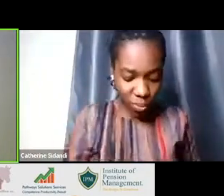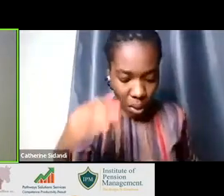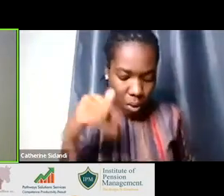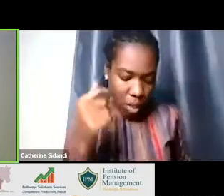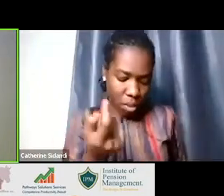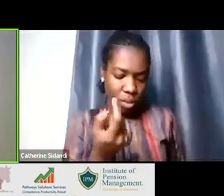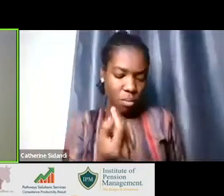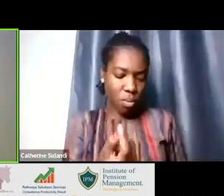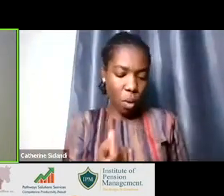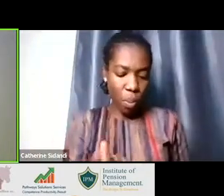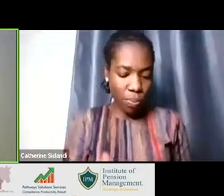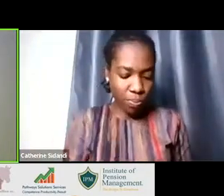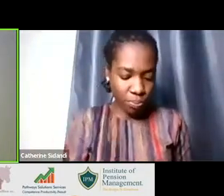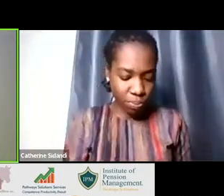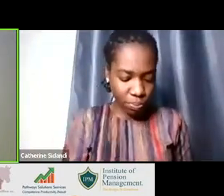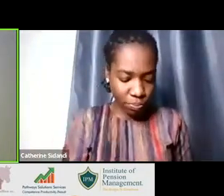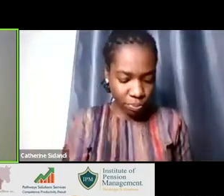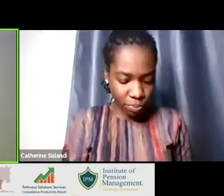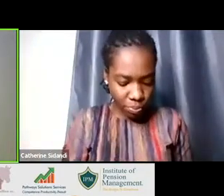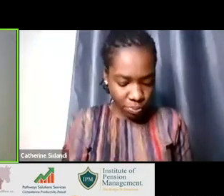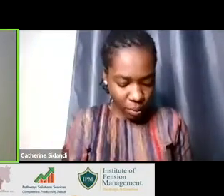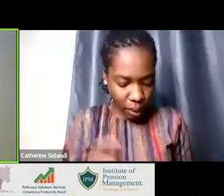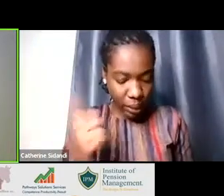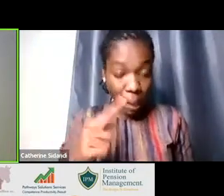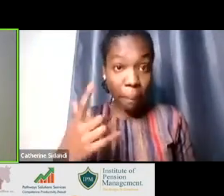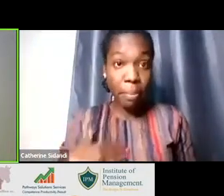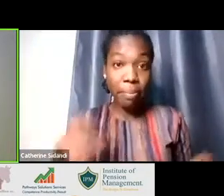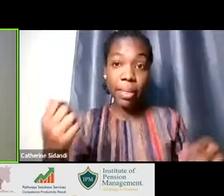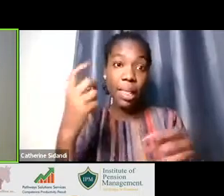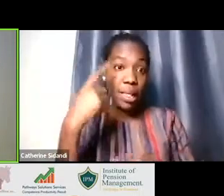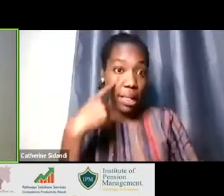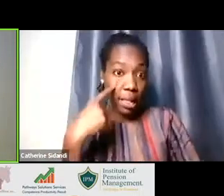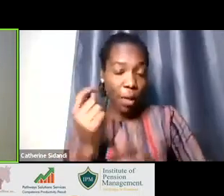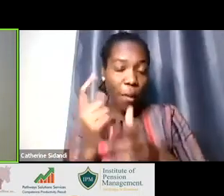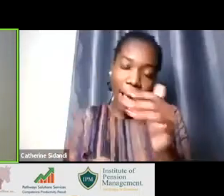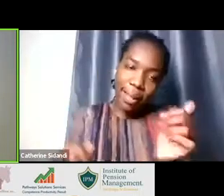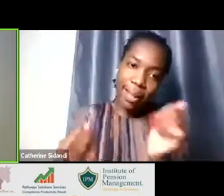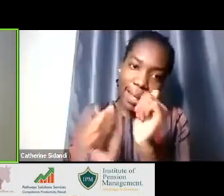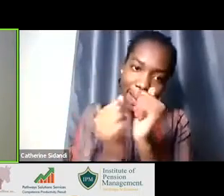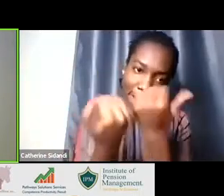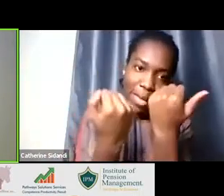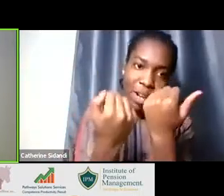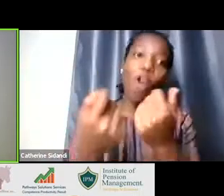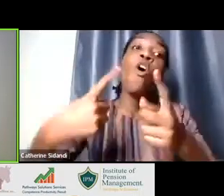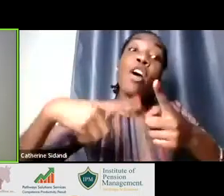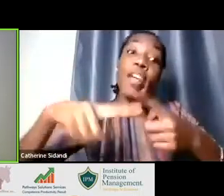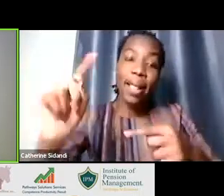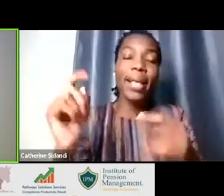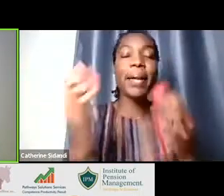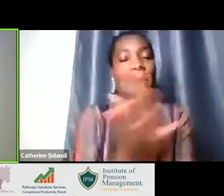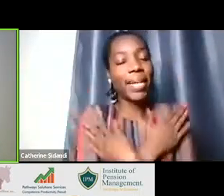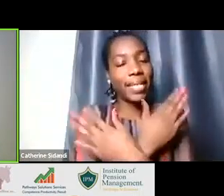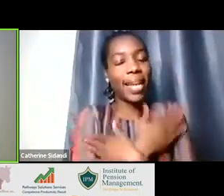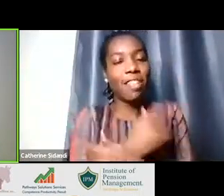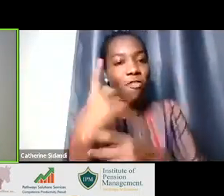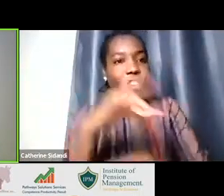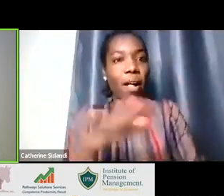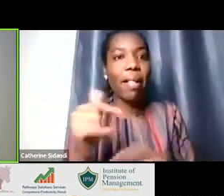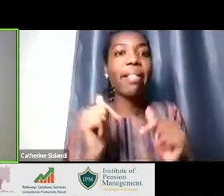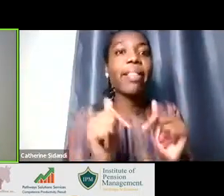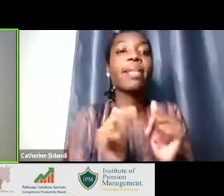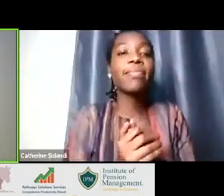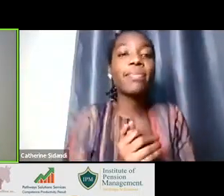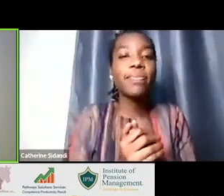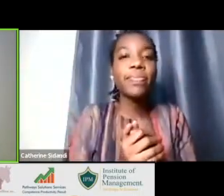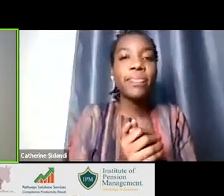second as I figure out where the rightful partners for this season are. But yeah,